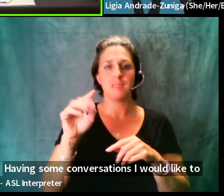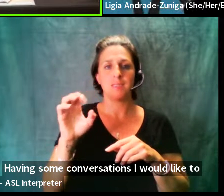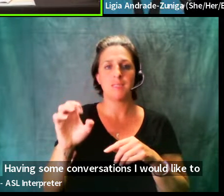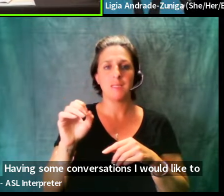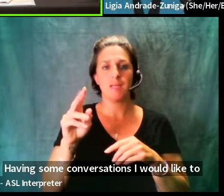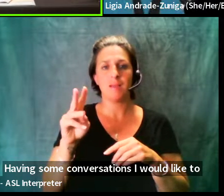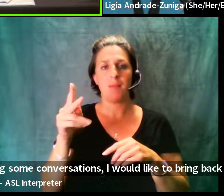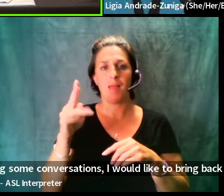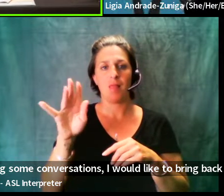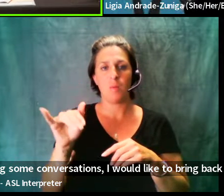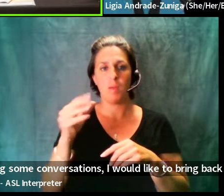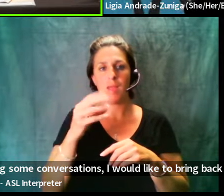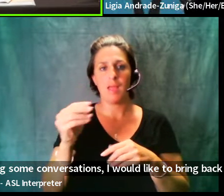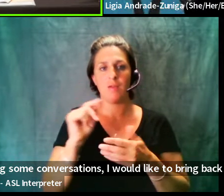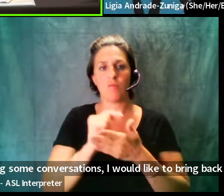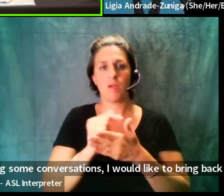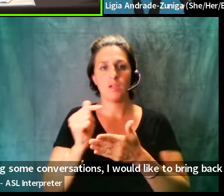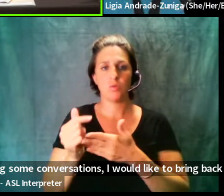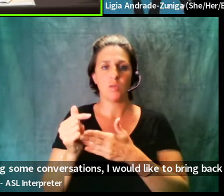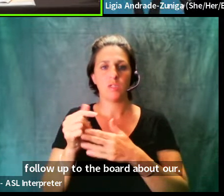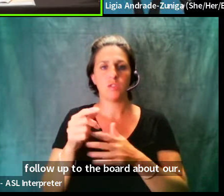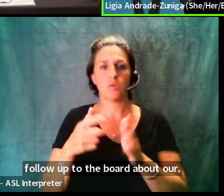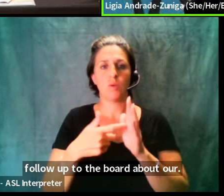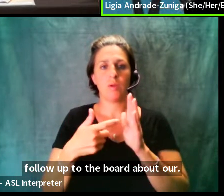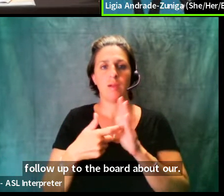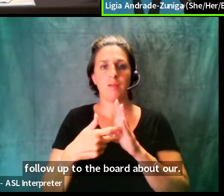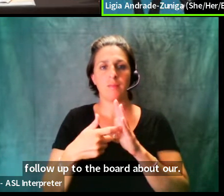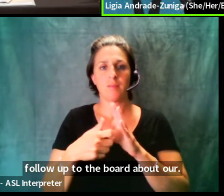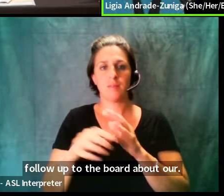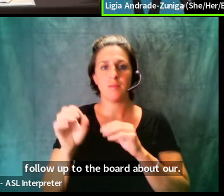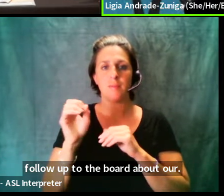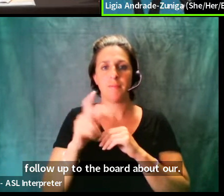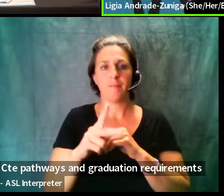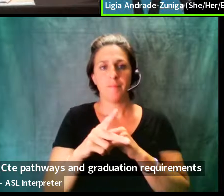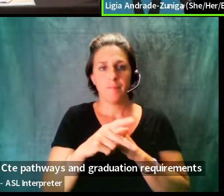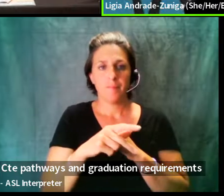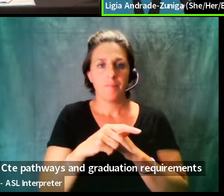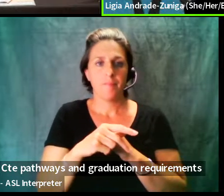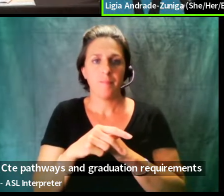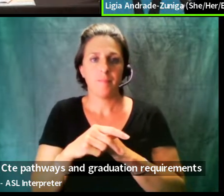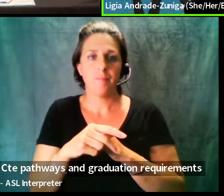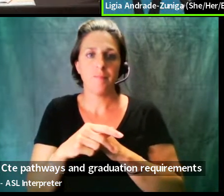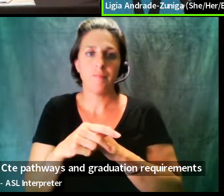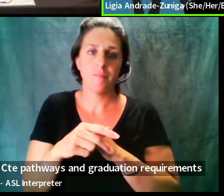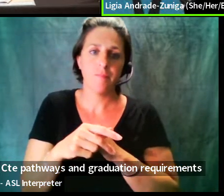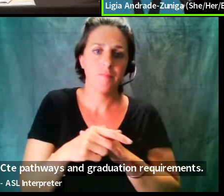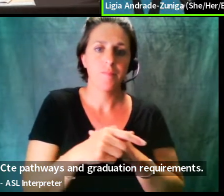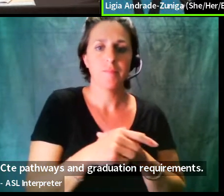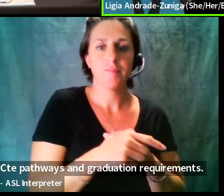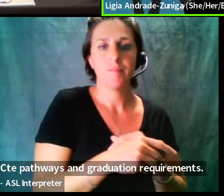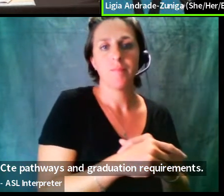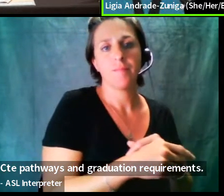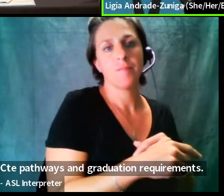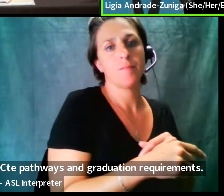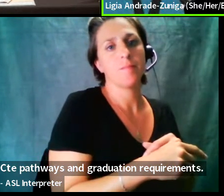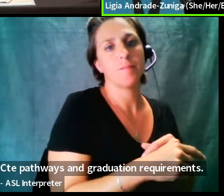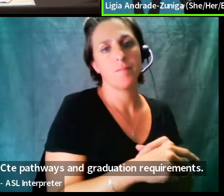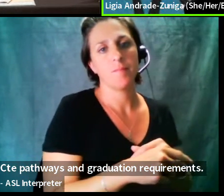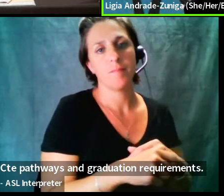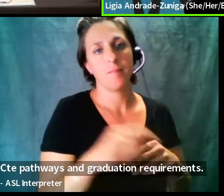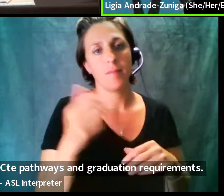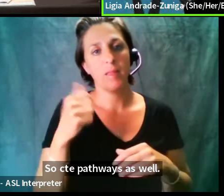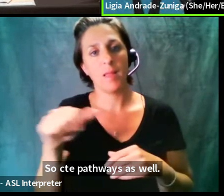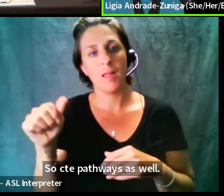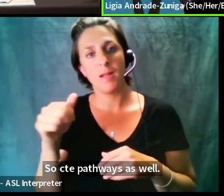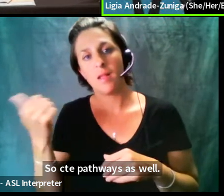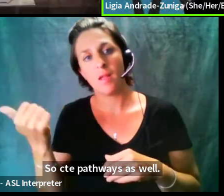graduation requirements. Okay. So CTE pathways as well. Are there any